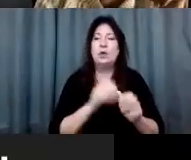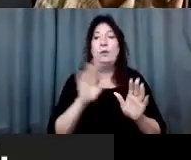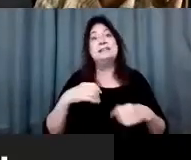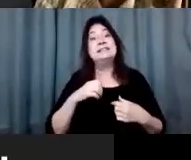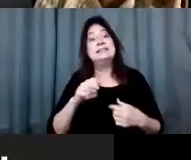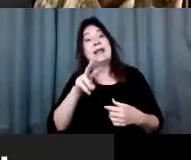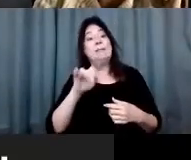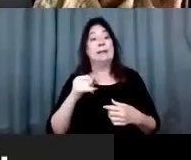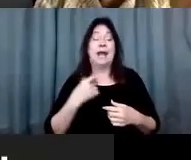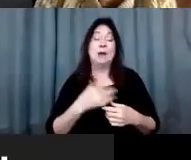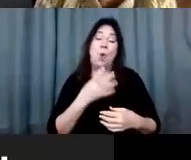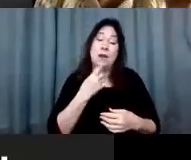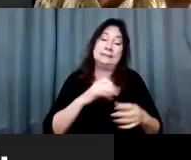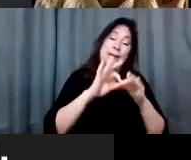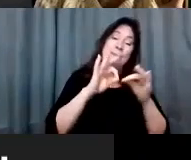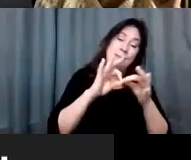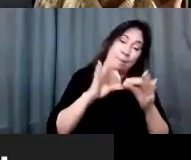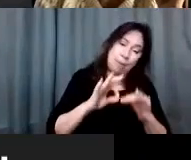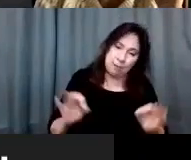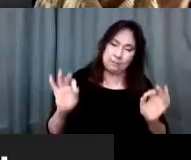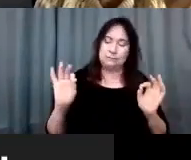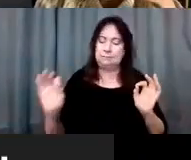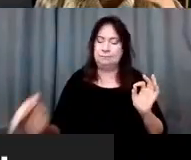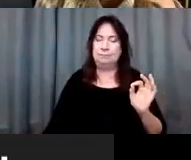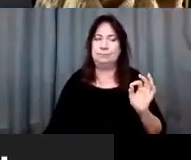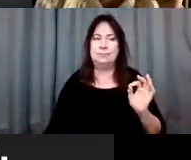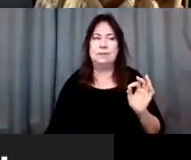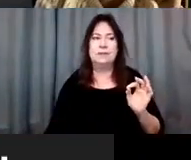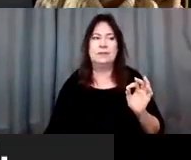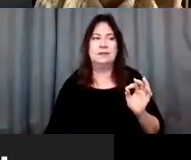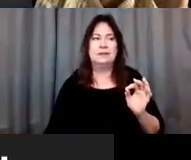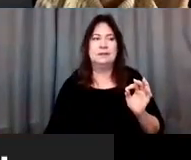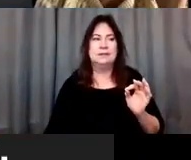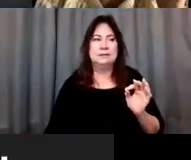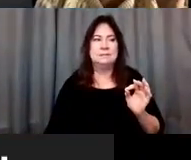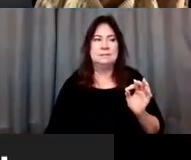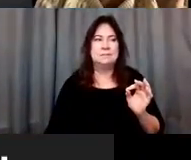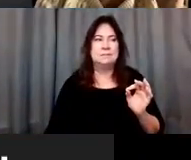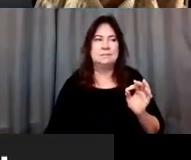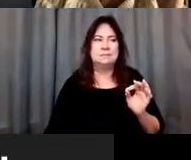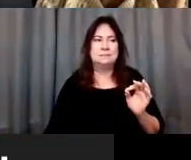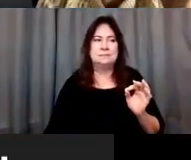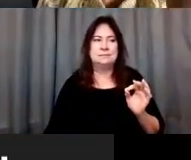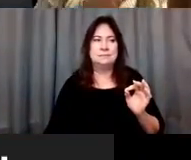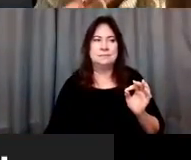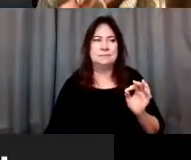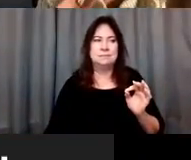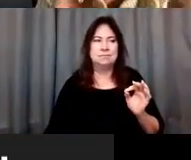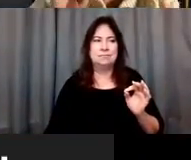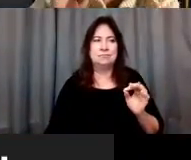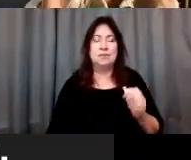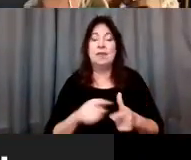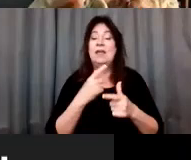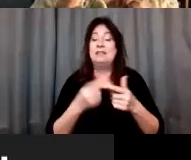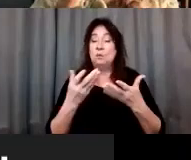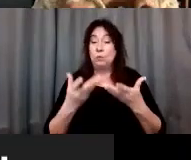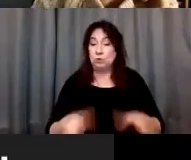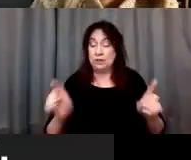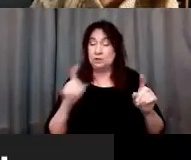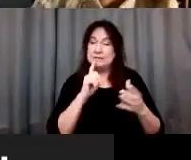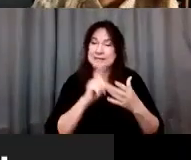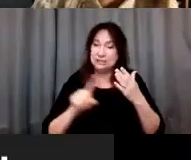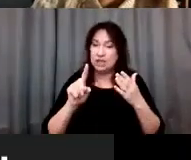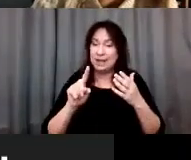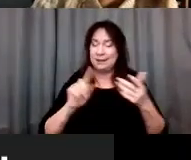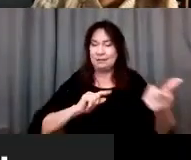want to chime in with blah, blah, blah." And then when you're done speaking, you can say check at the end that allows both, you know, if there's an interpreter